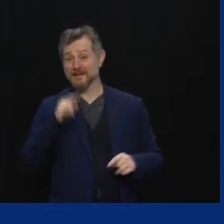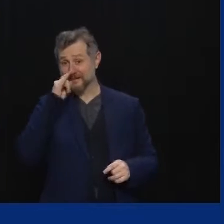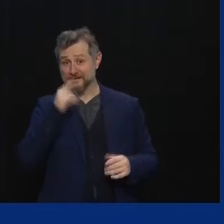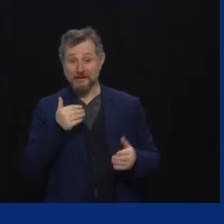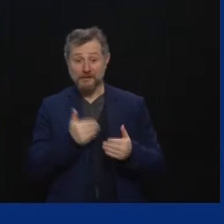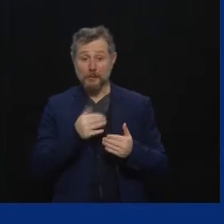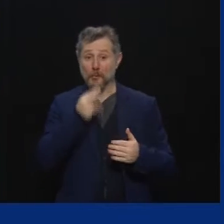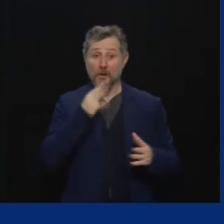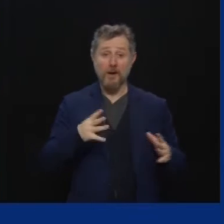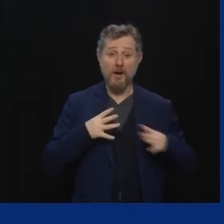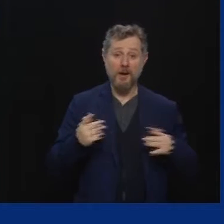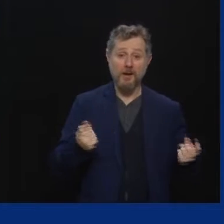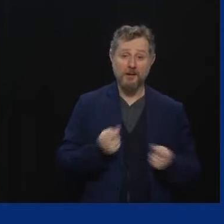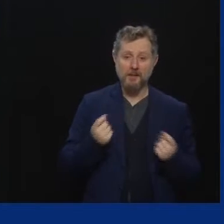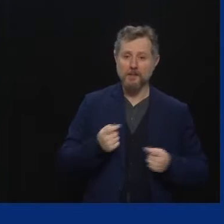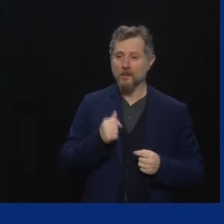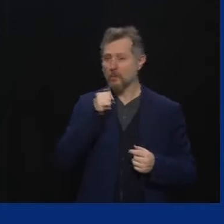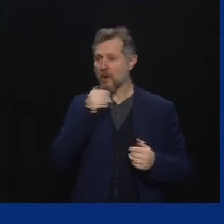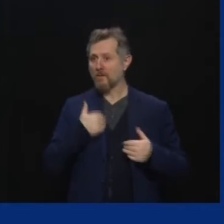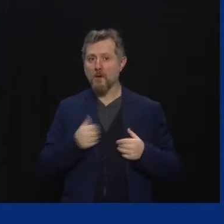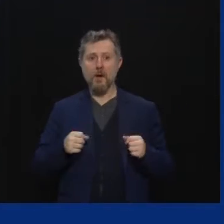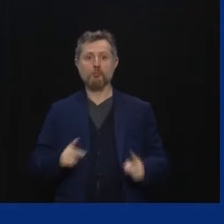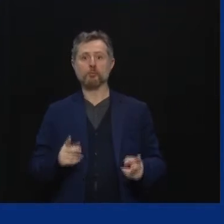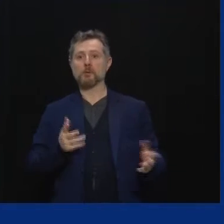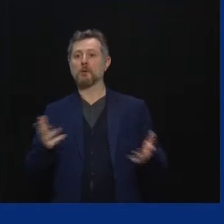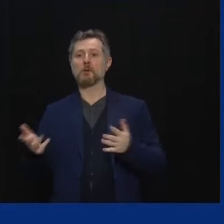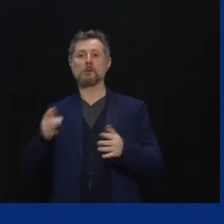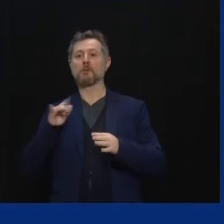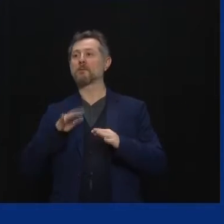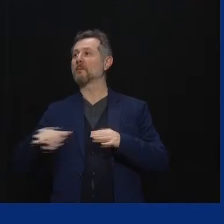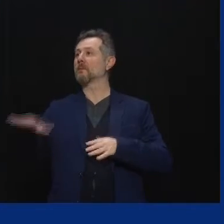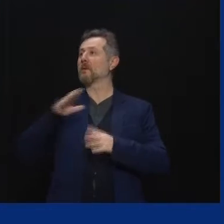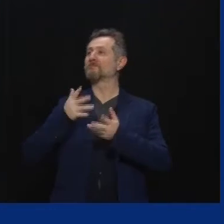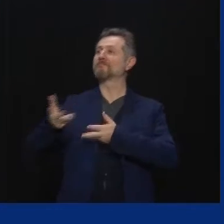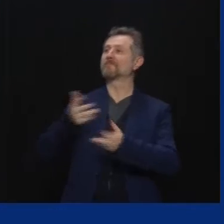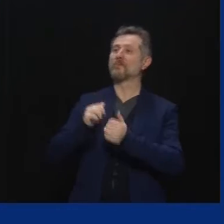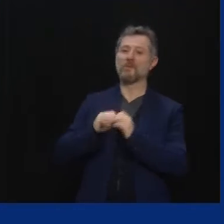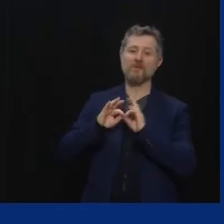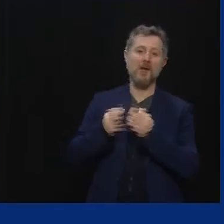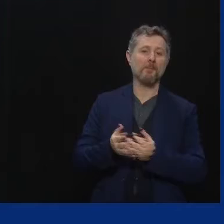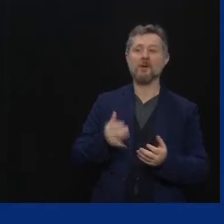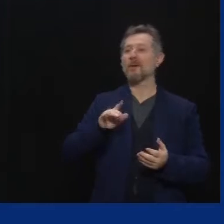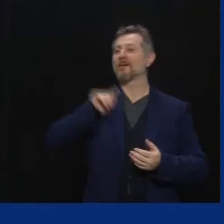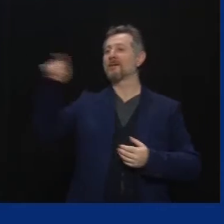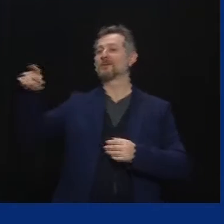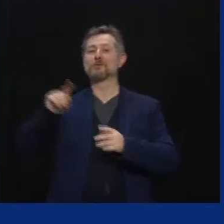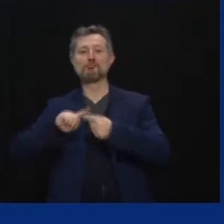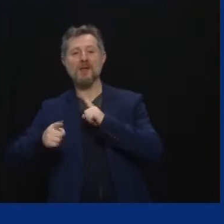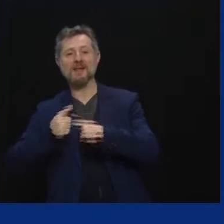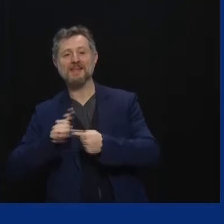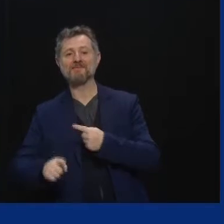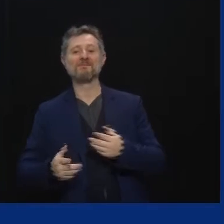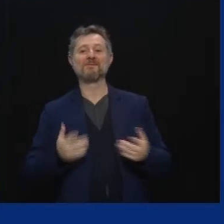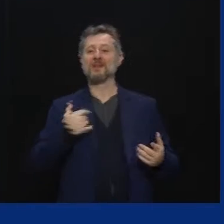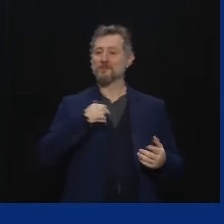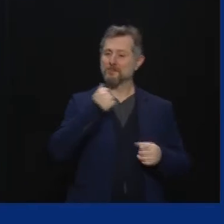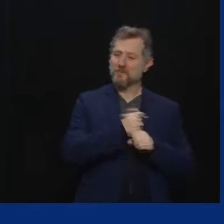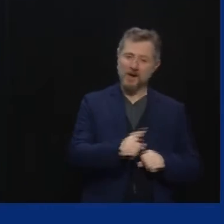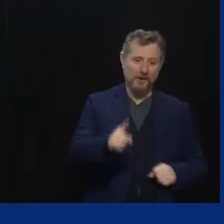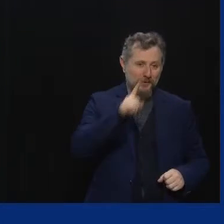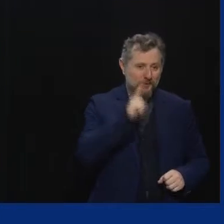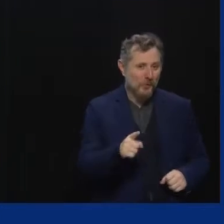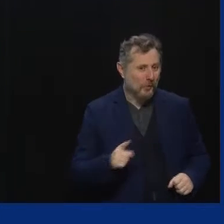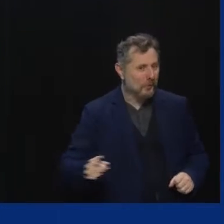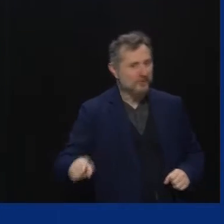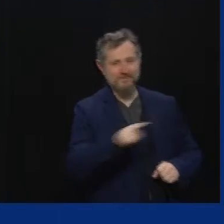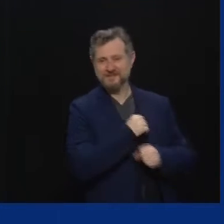to have that opportunity. They're going to be around a lot of family, they're going to be around older grandparents and older relatives, and we want to make sure that all the kids are safe and vaccinated before they come back after